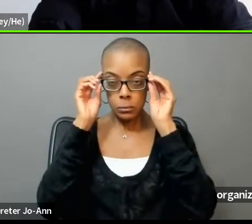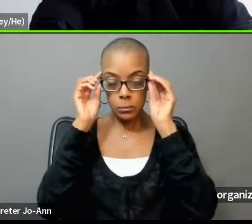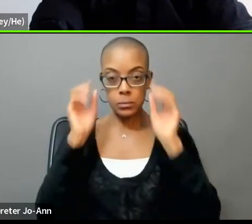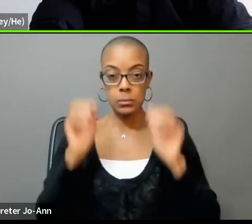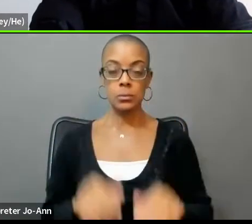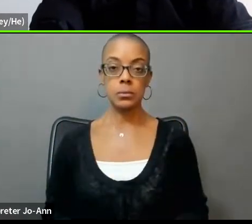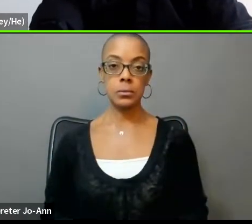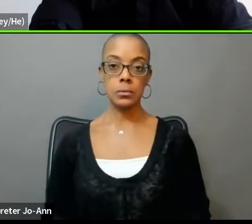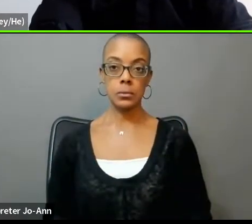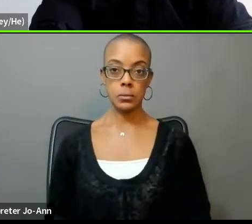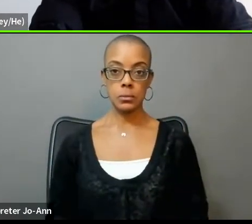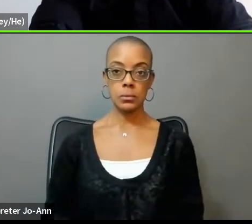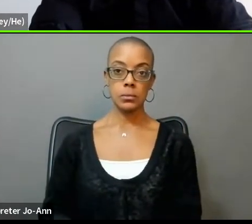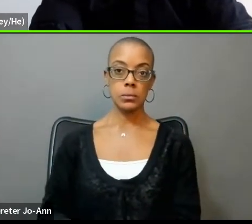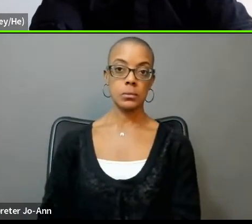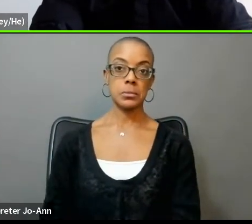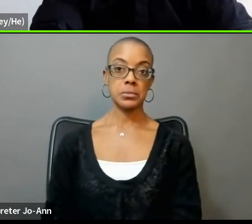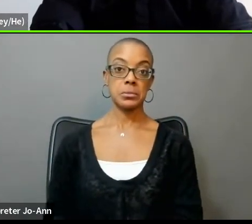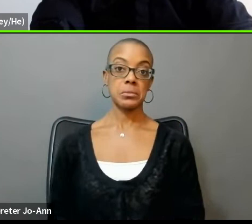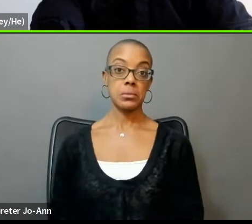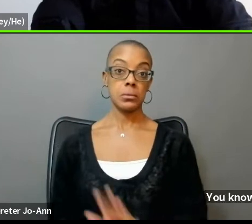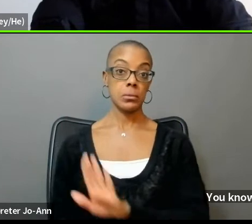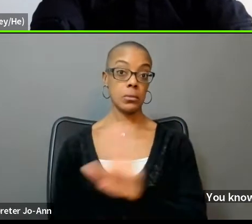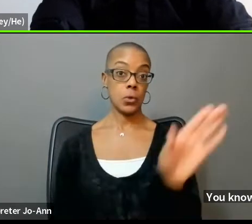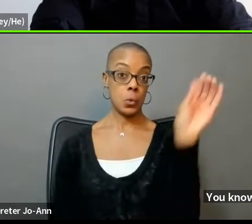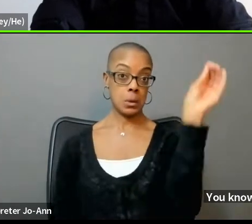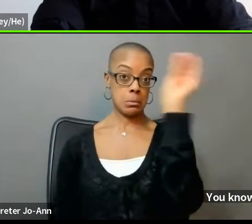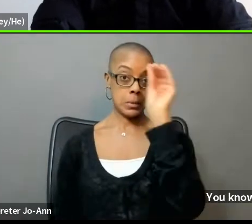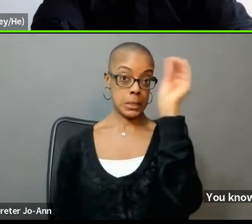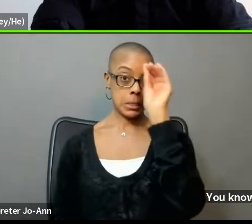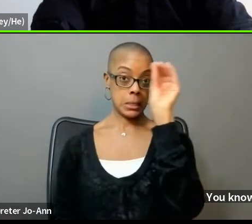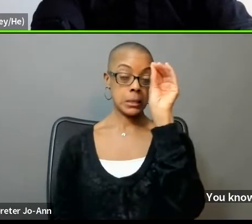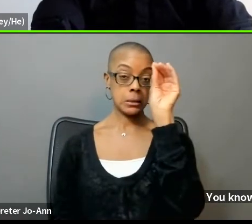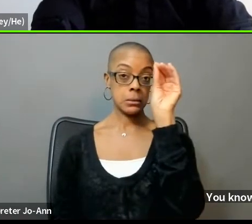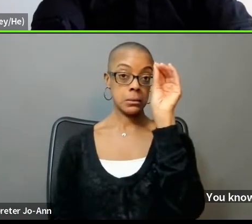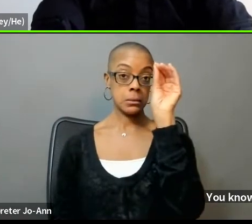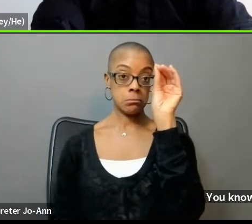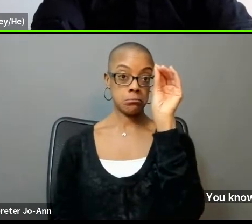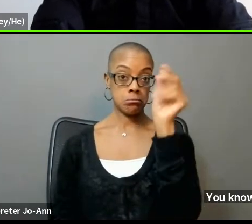So I wanted to see what your thoughts are on that,